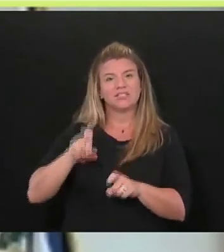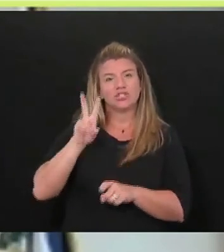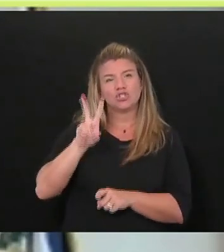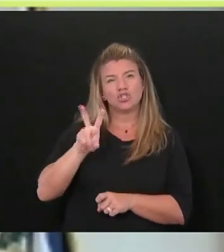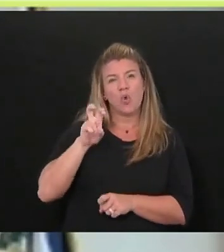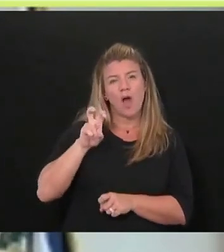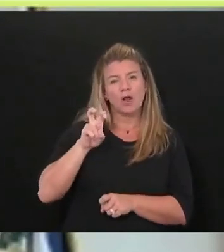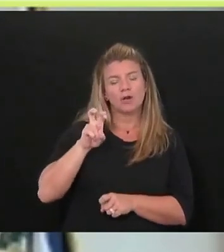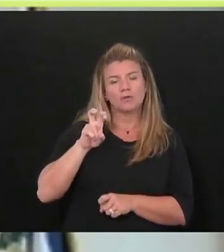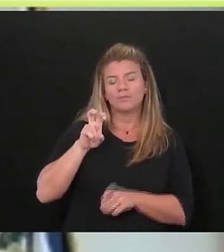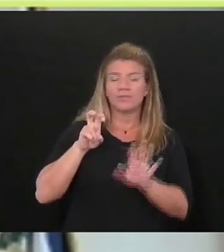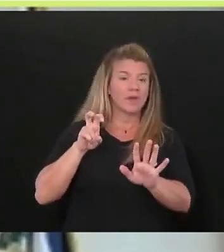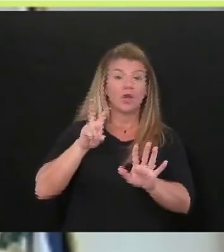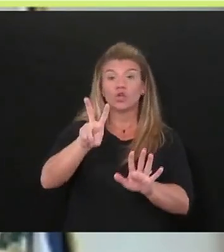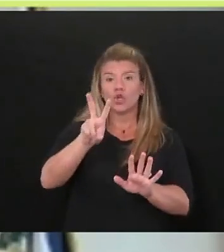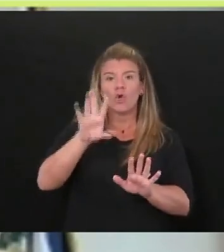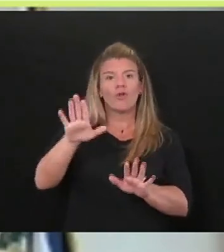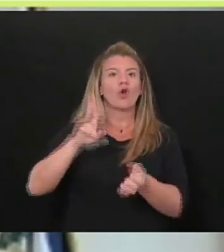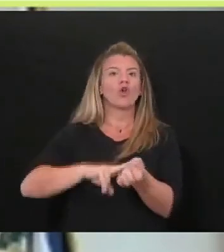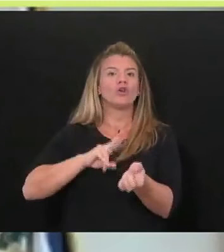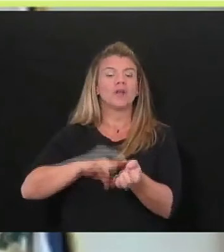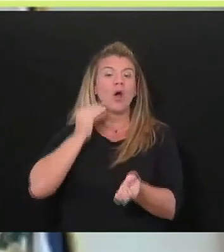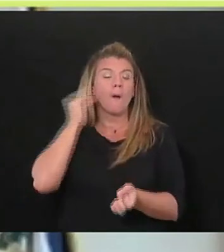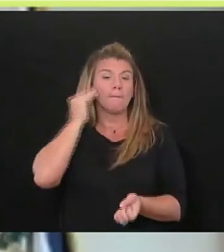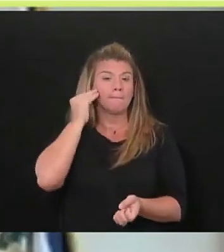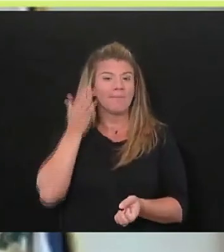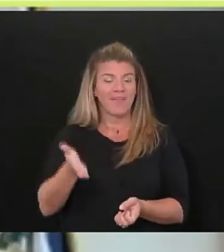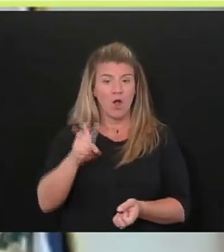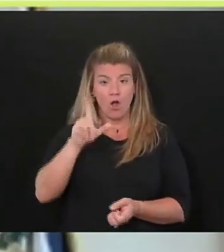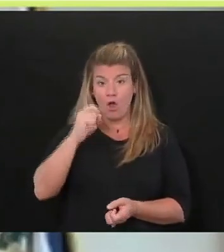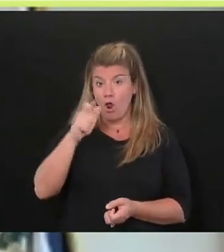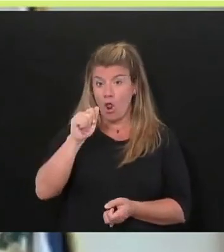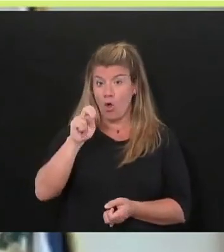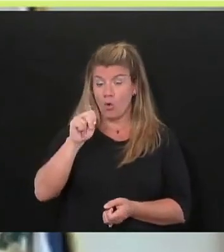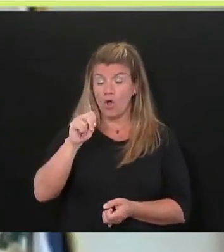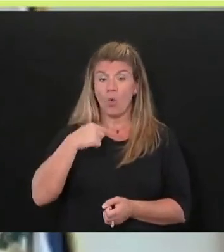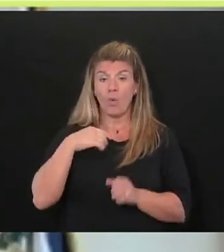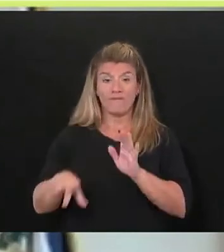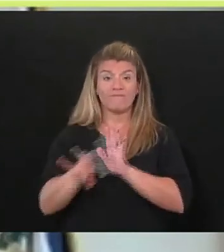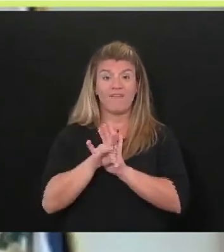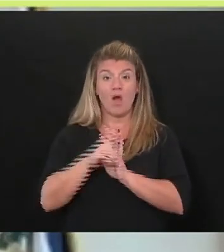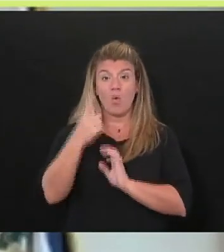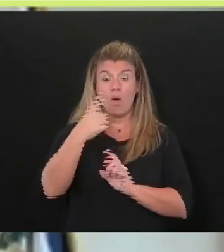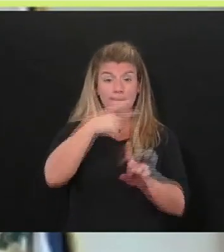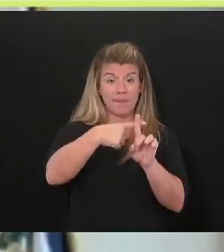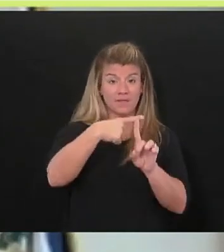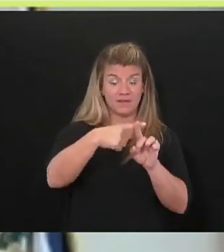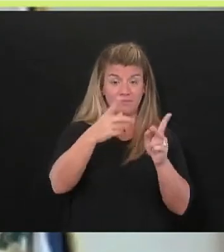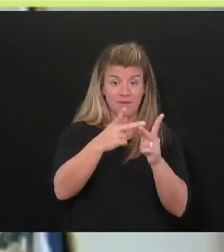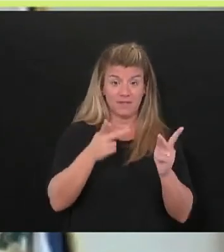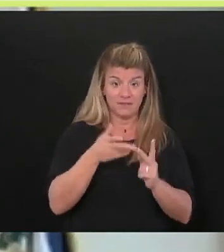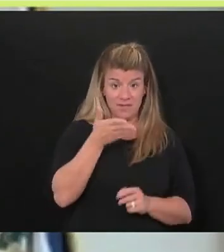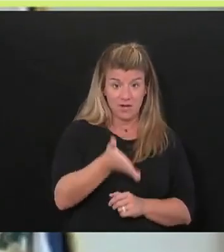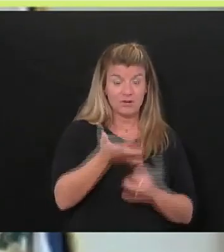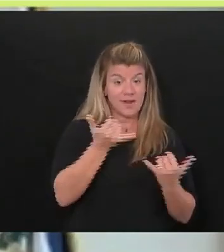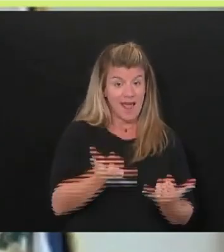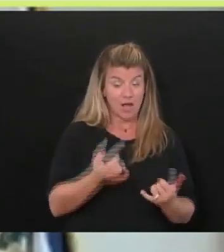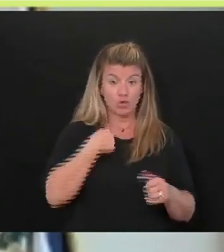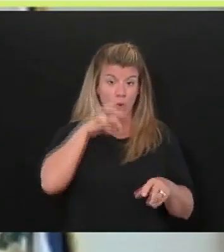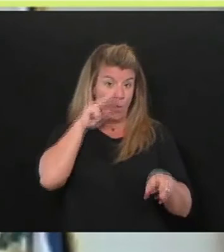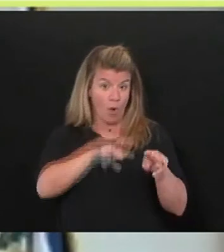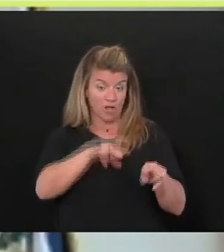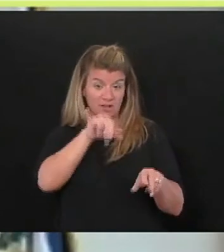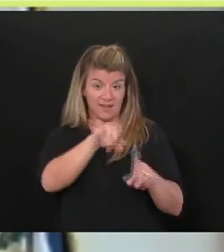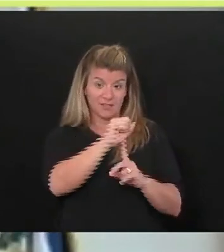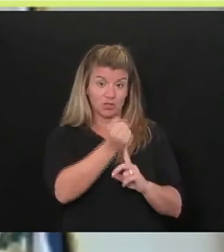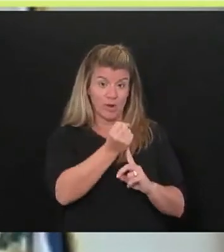other nursing homes in Logan County. One of those we detected 1 positive case, so we have an outbreak there that we're monitoring